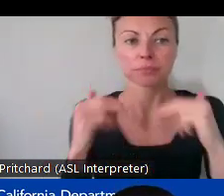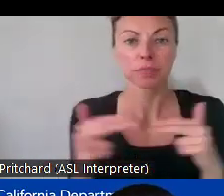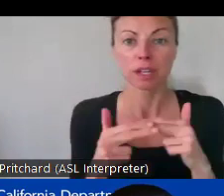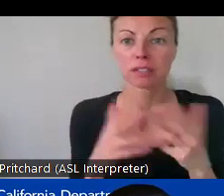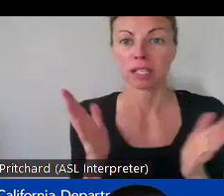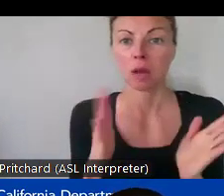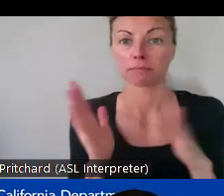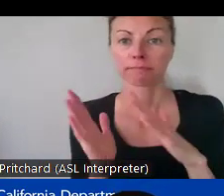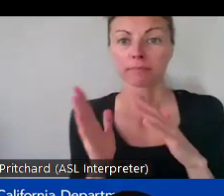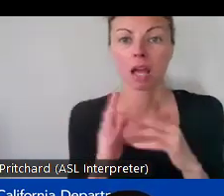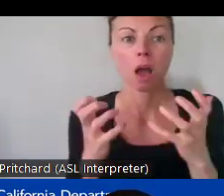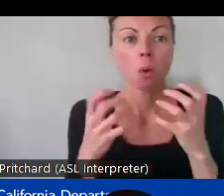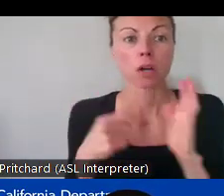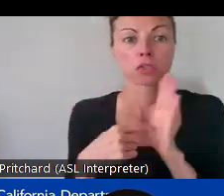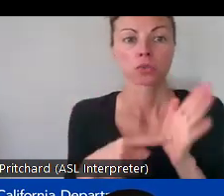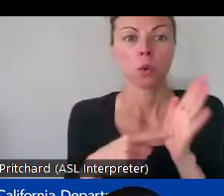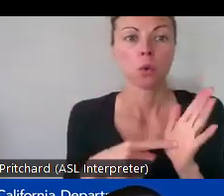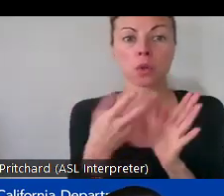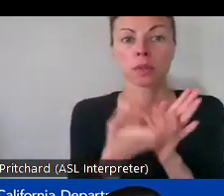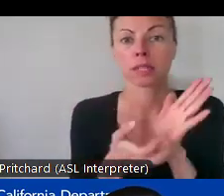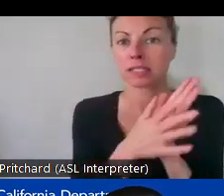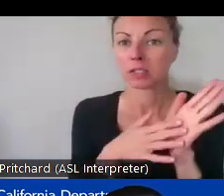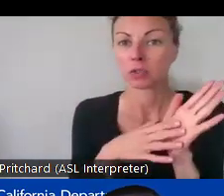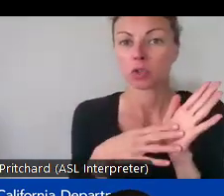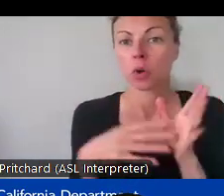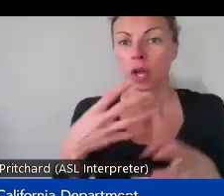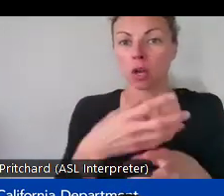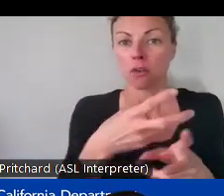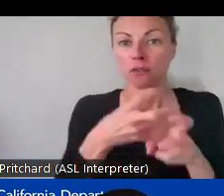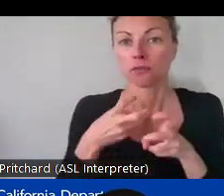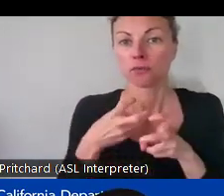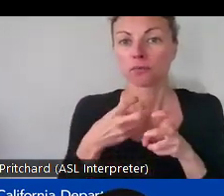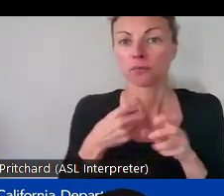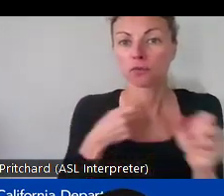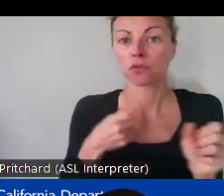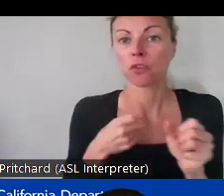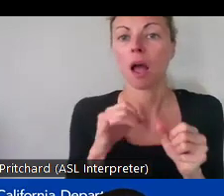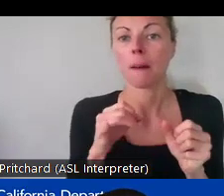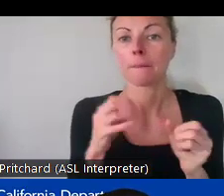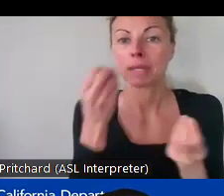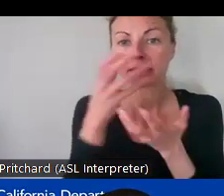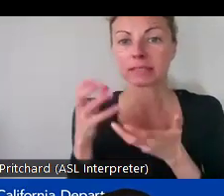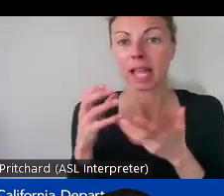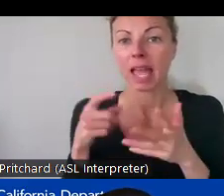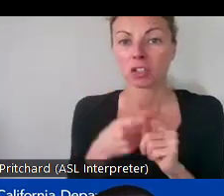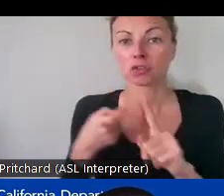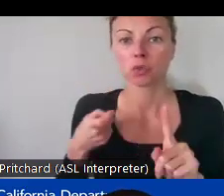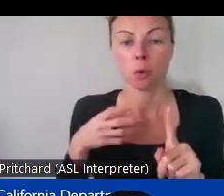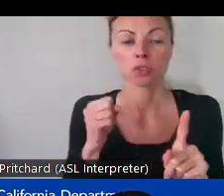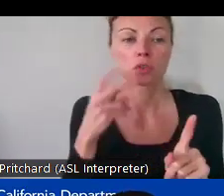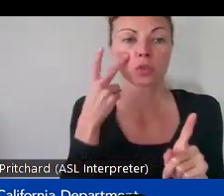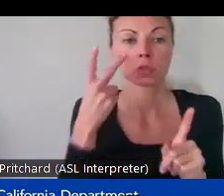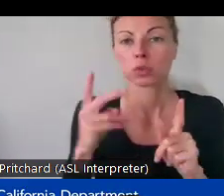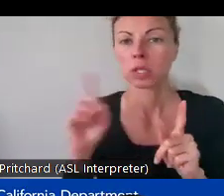bit and describe an index we created by using many of these data sources. So we call this the Greatest Social and Economic Need Index.